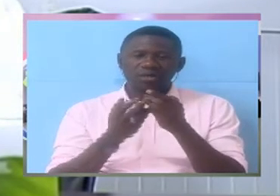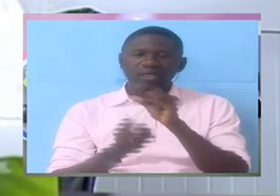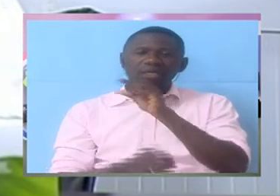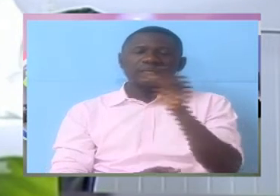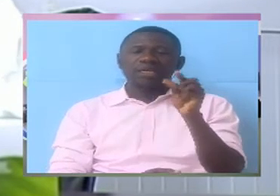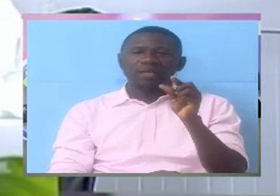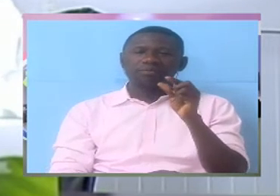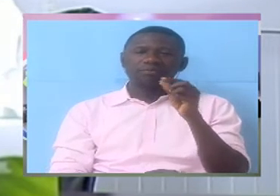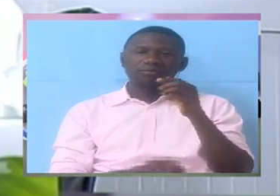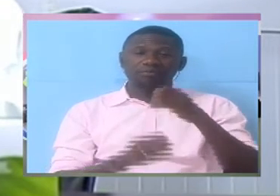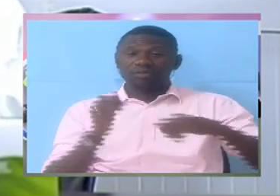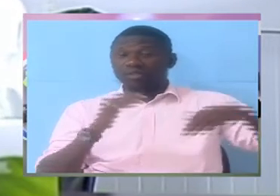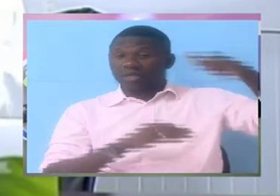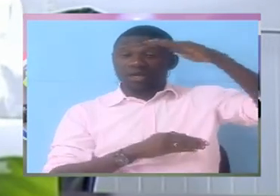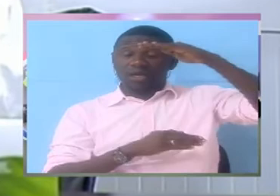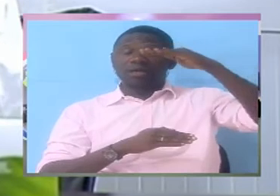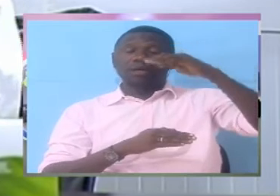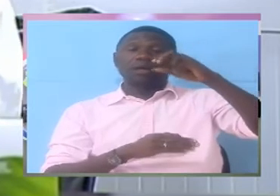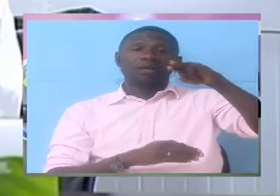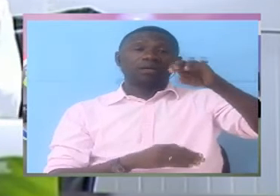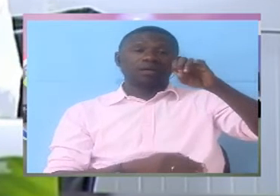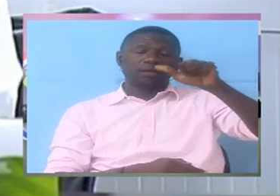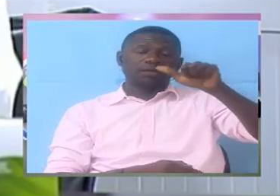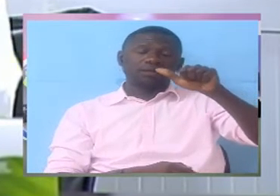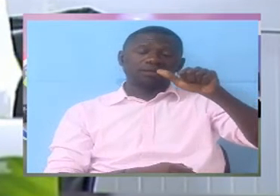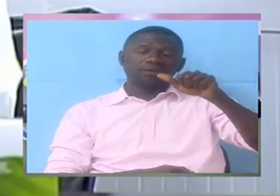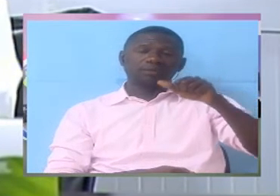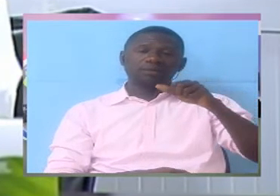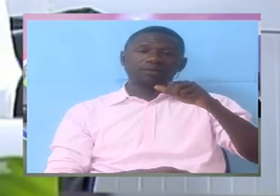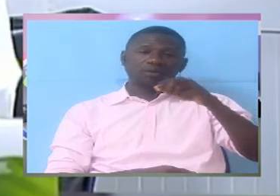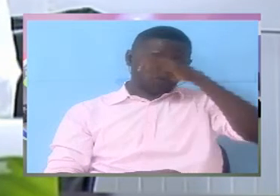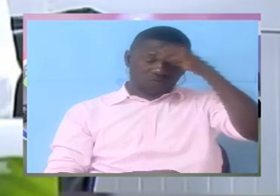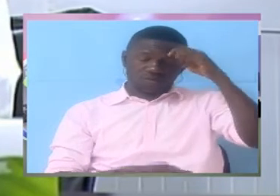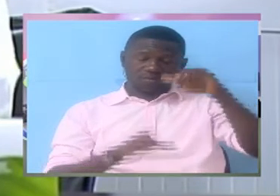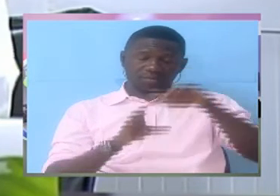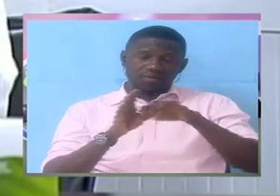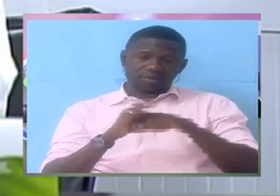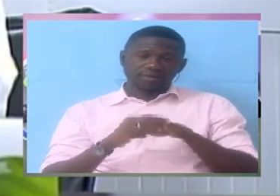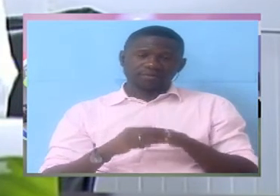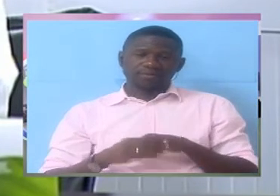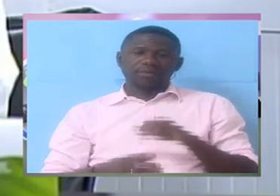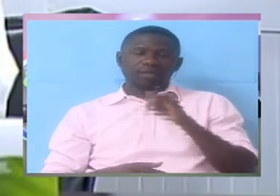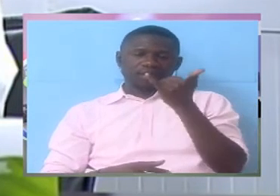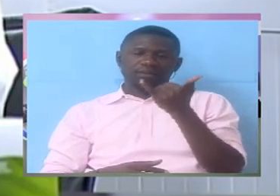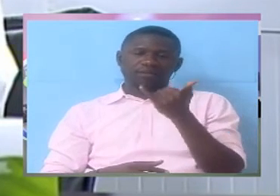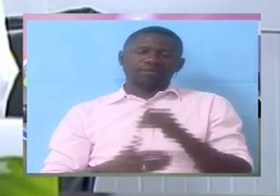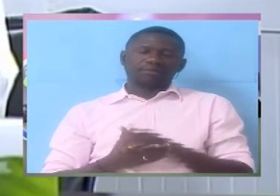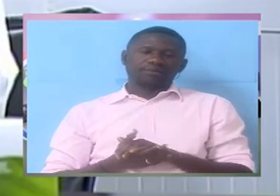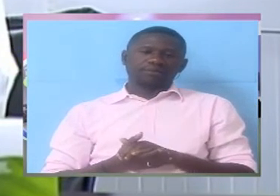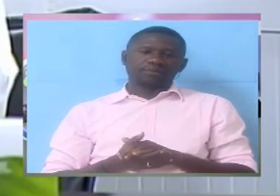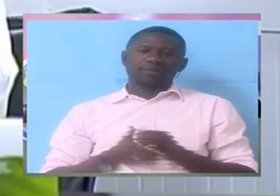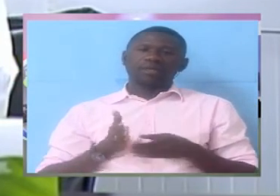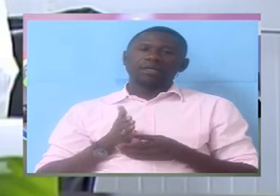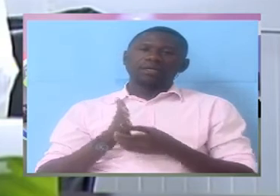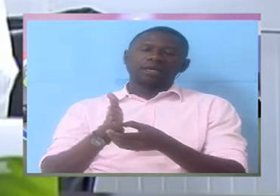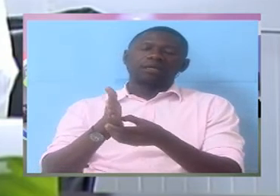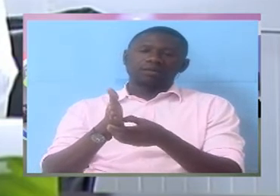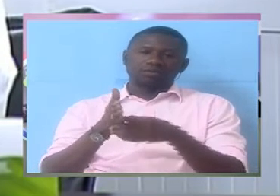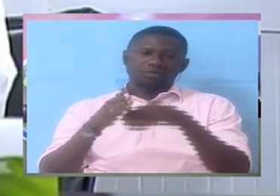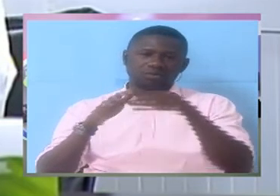The senior NIA officers? Yeah, the director general. Director general? Yes.